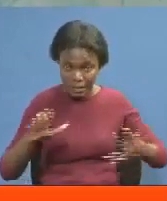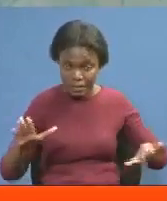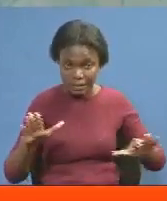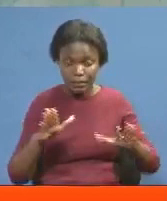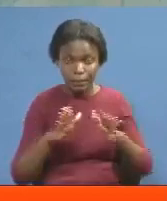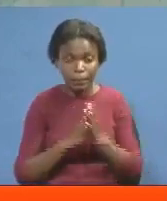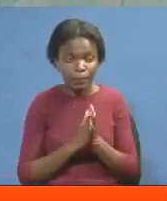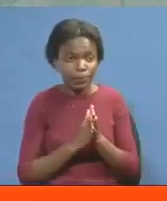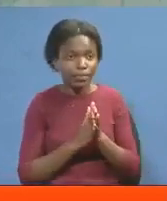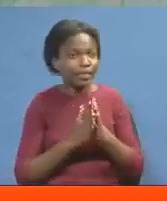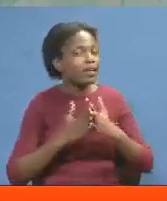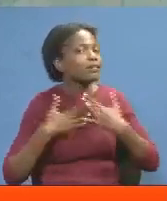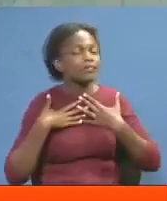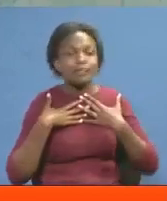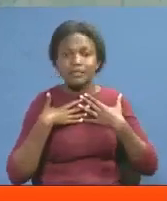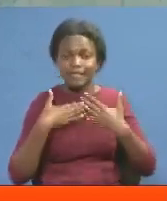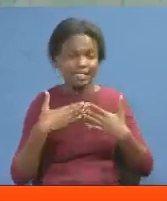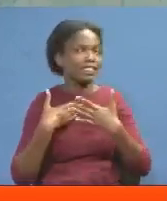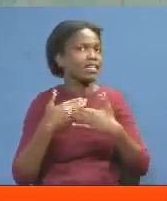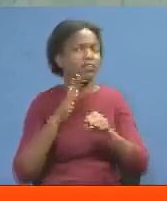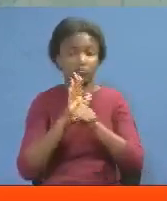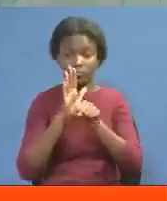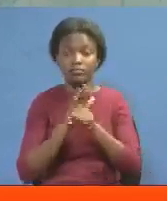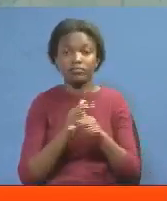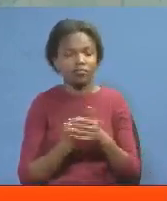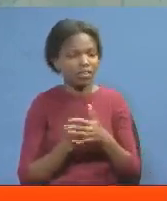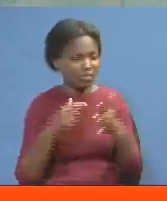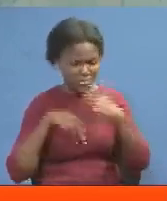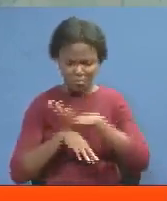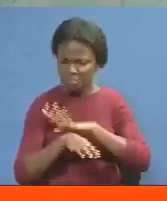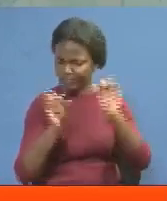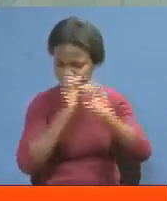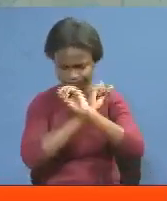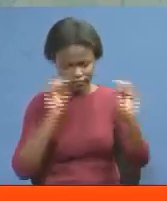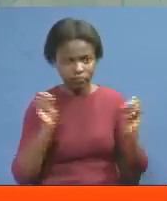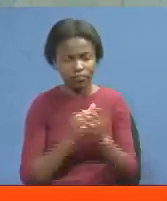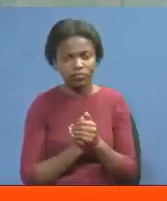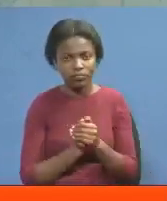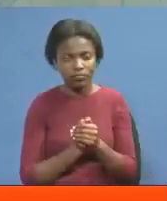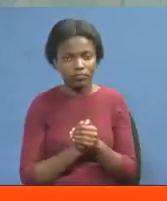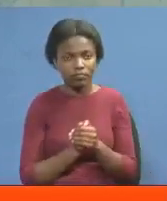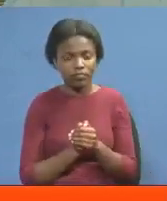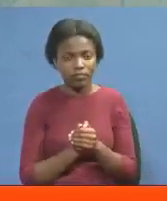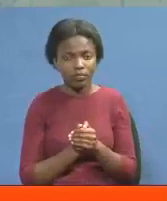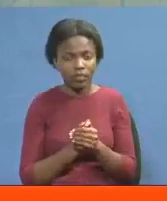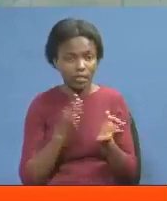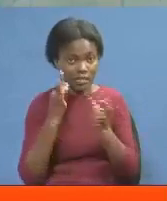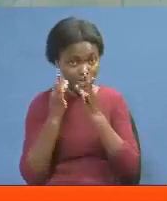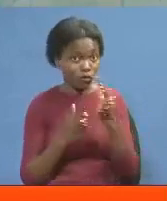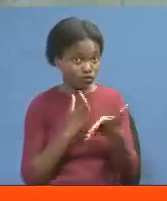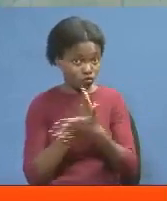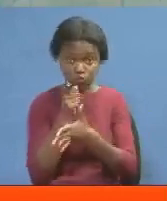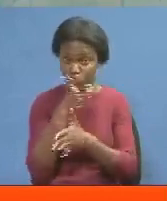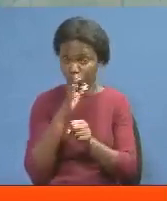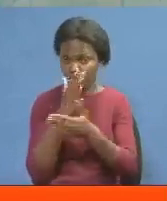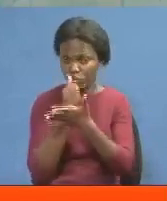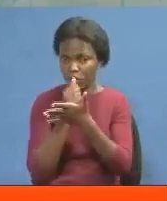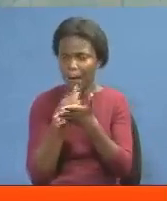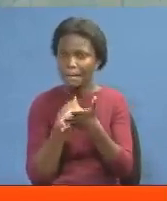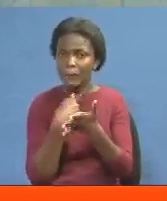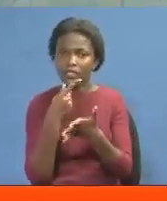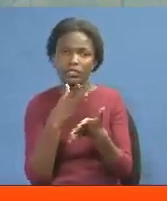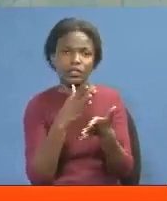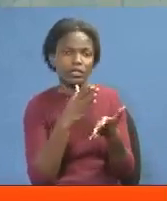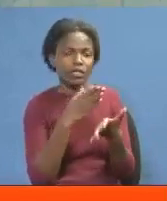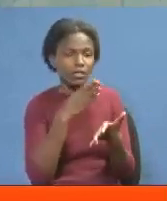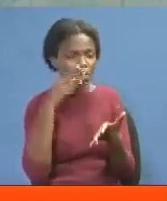will a Muslim treat you with disdain, disrespect, and ingratitude if indeed you've helped them. And I'll tell you, those